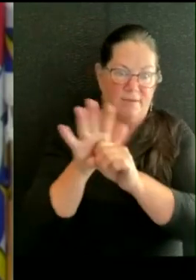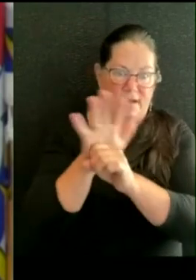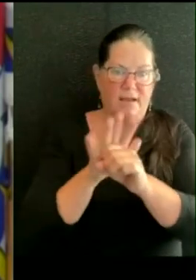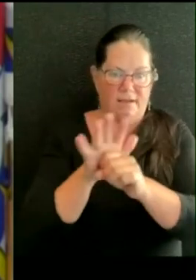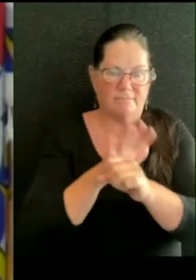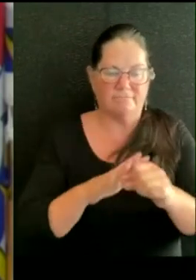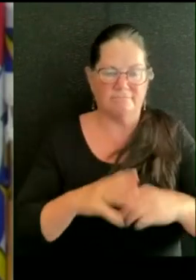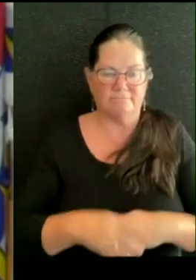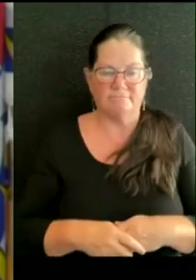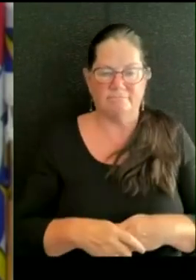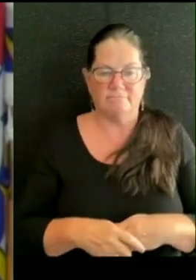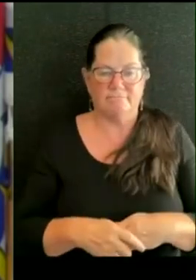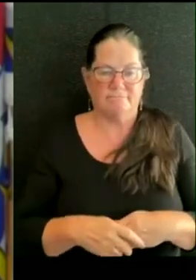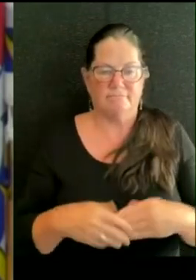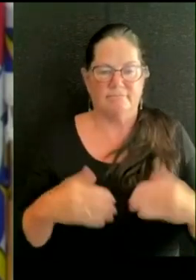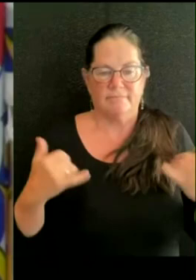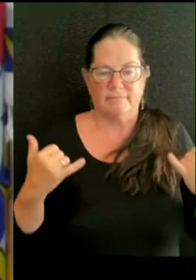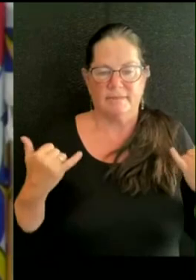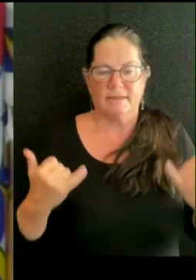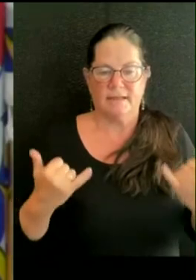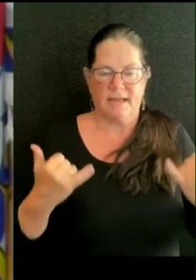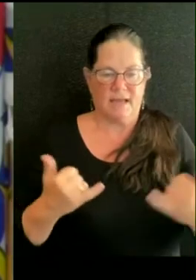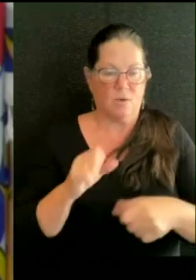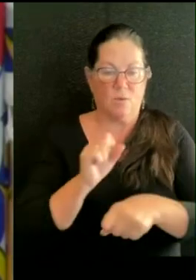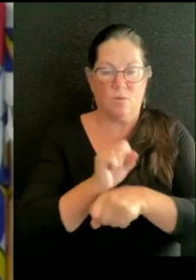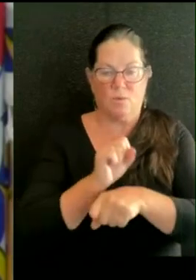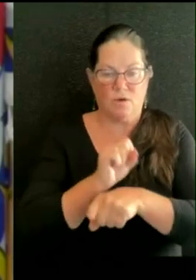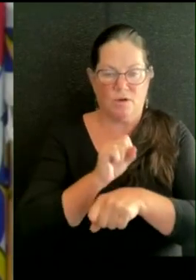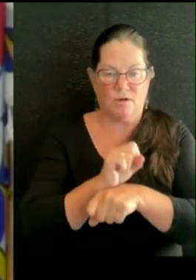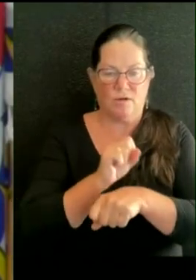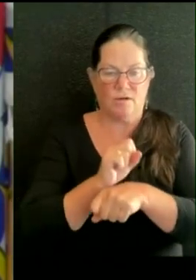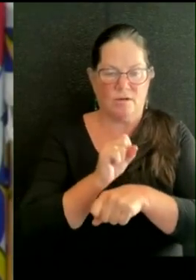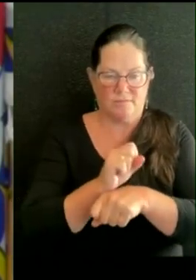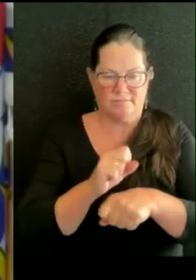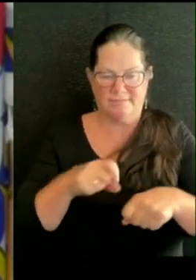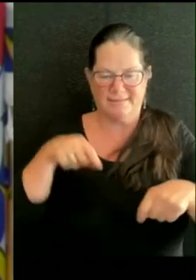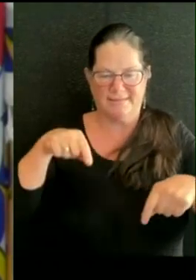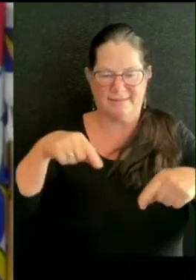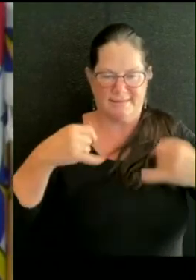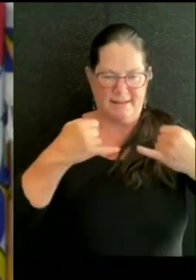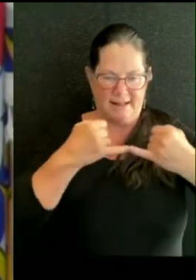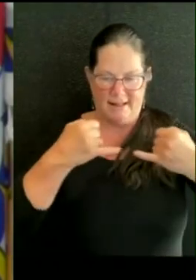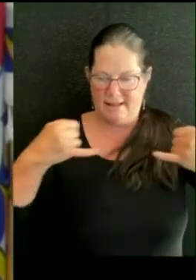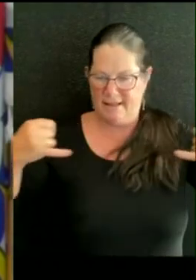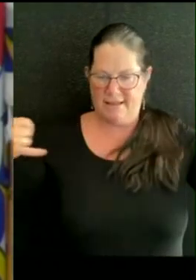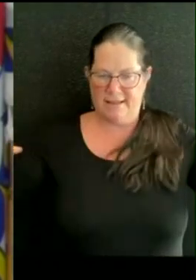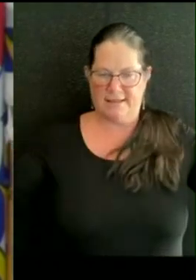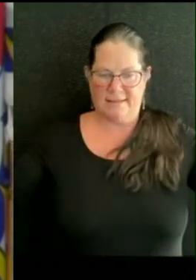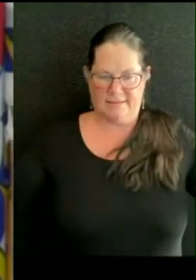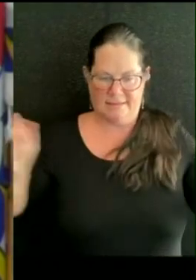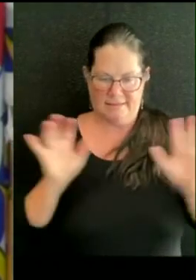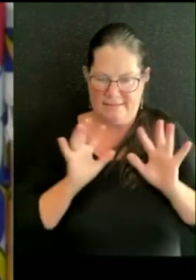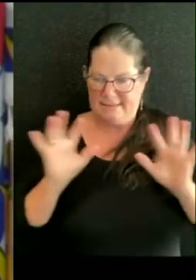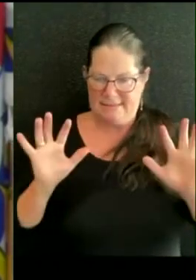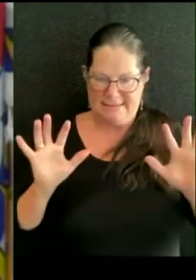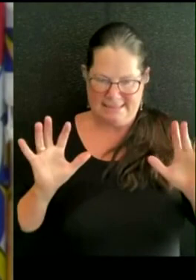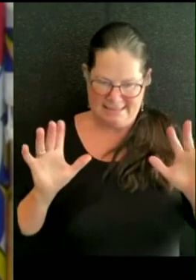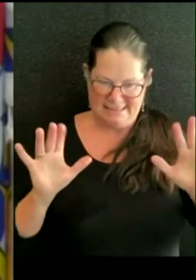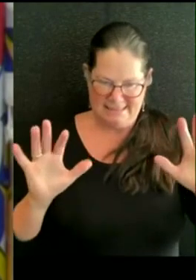On the ground today, we have a total of wildland firefighters of 203, structural firefighters